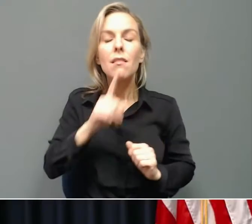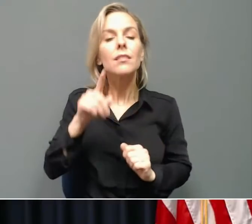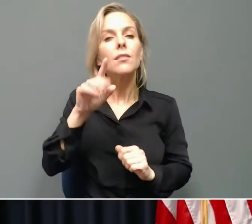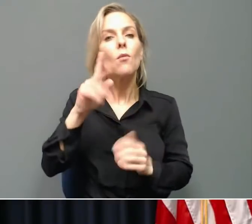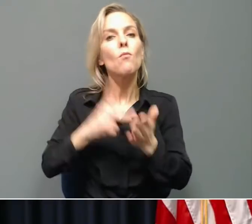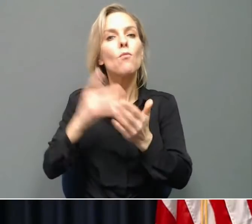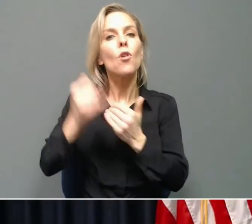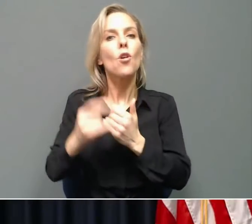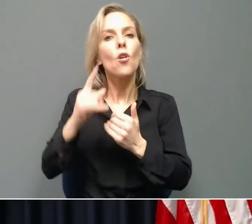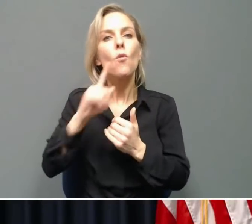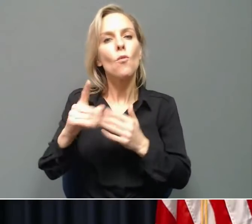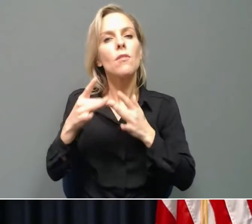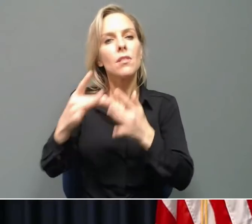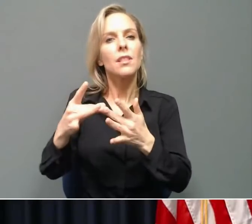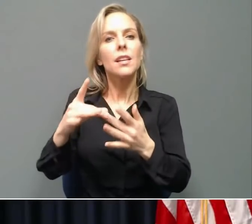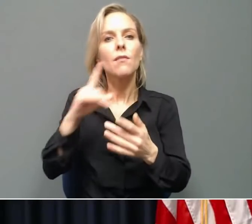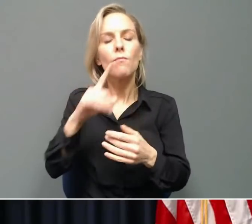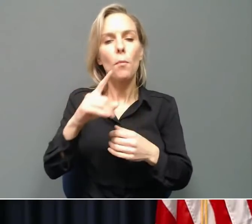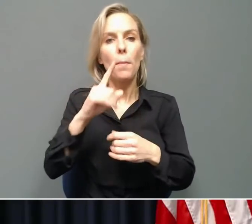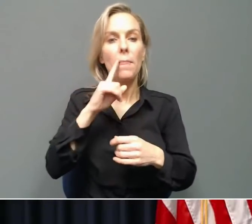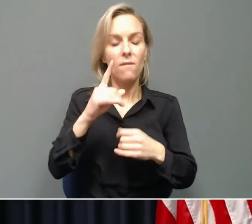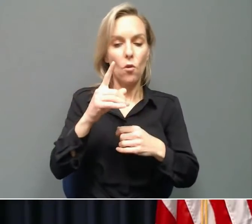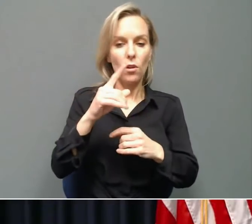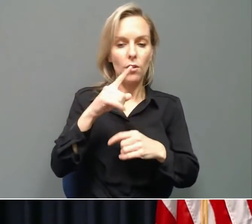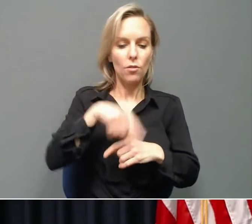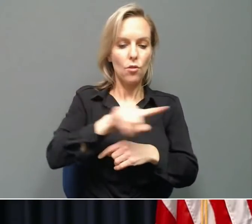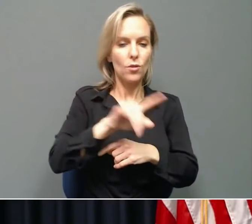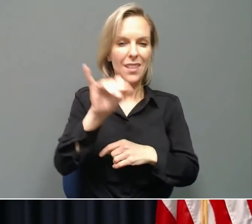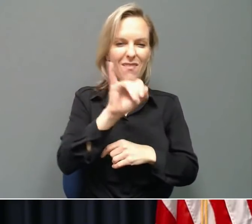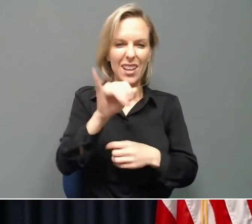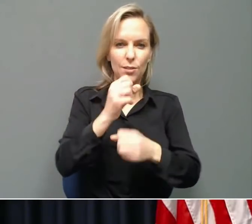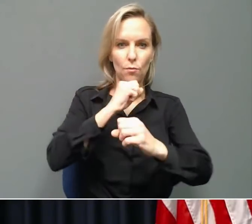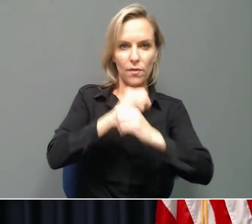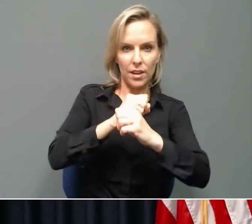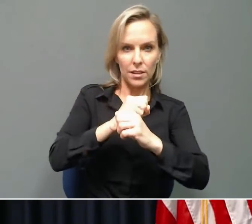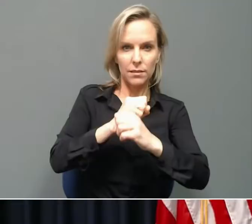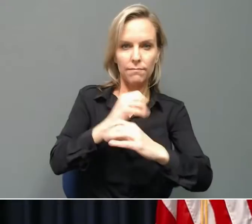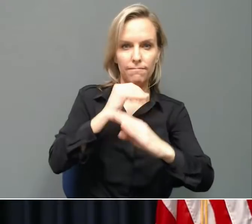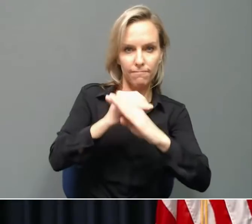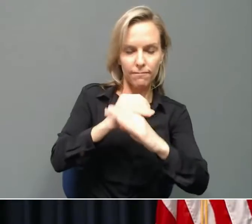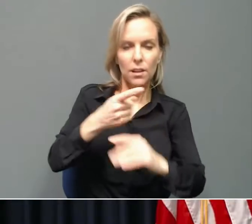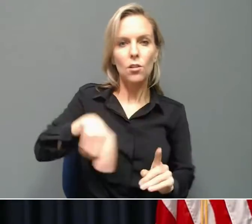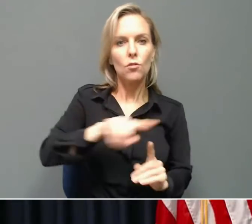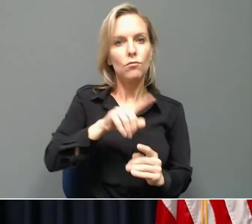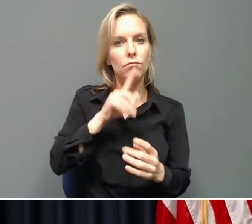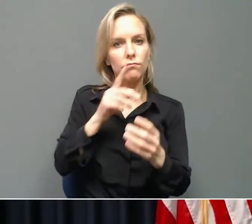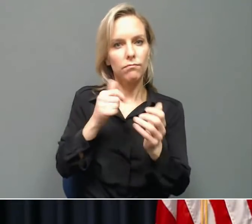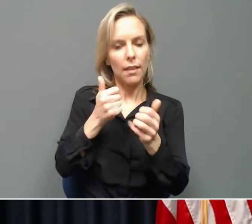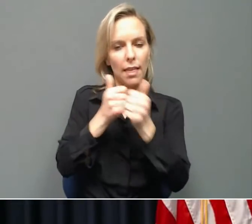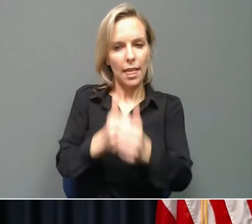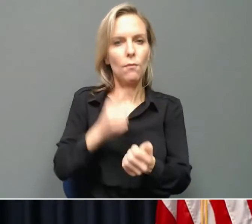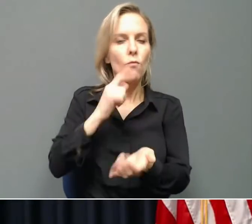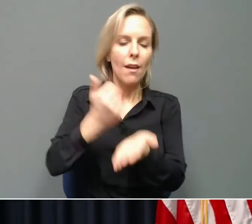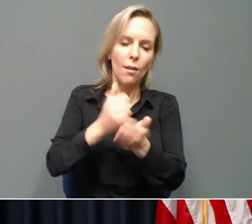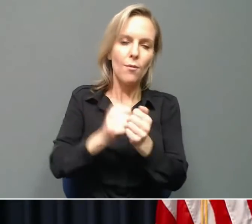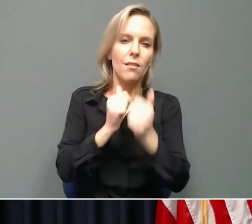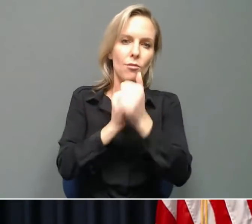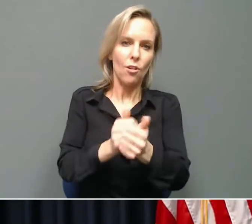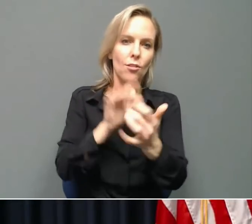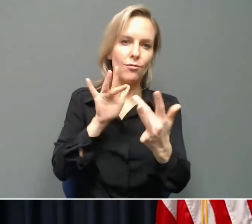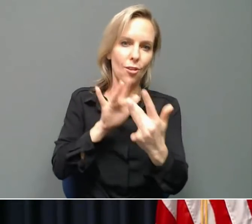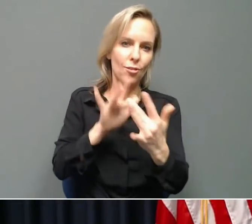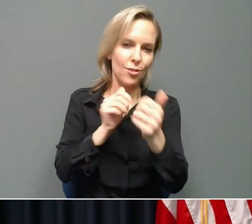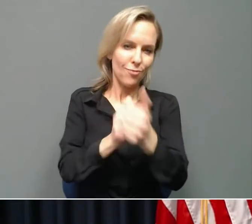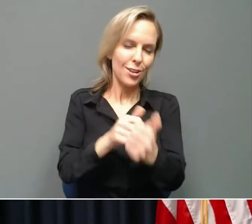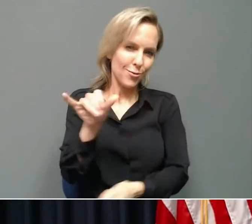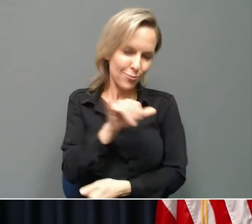infection preventionist in each facility with contact tracing when necessary. The other good news, and